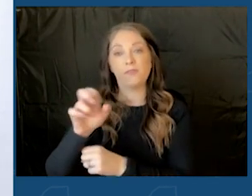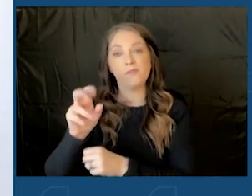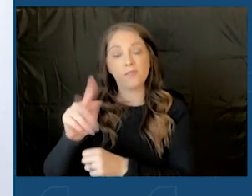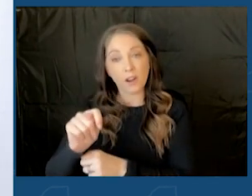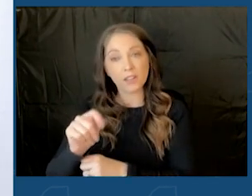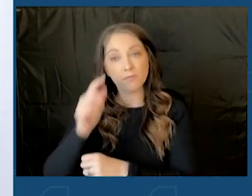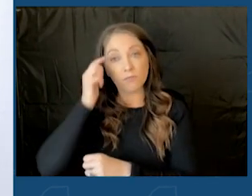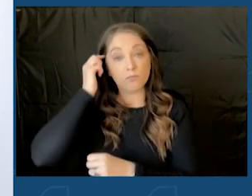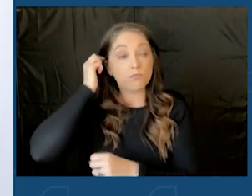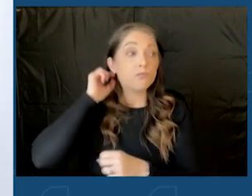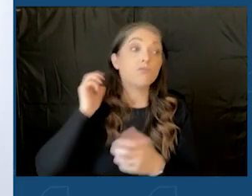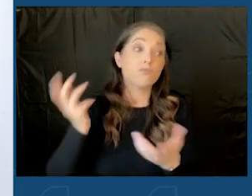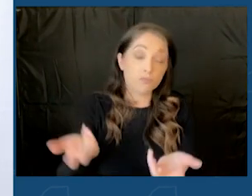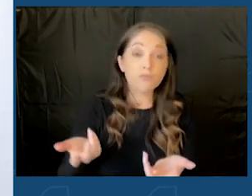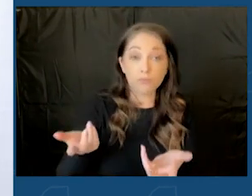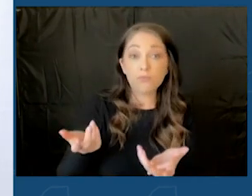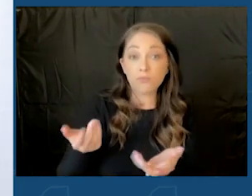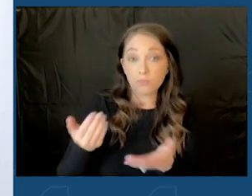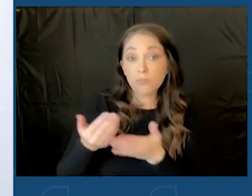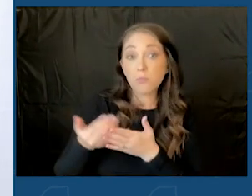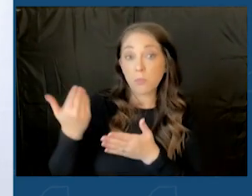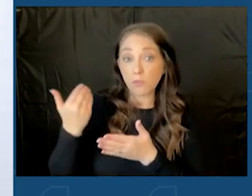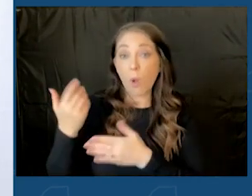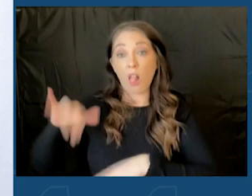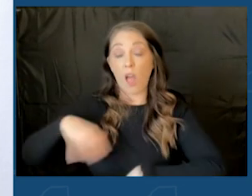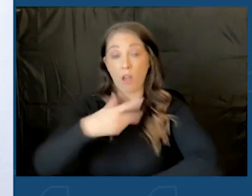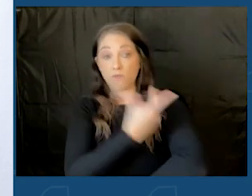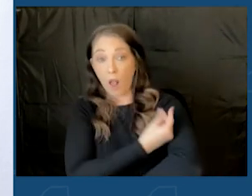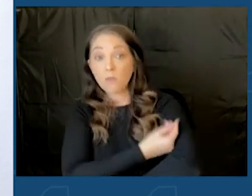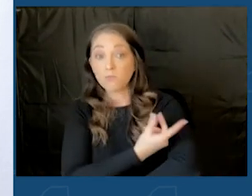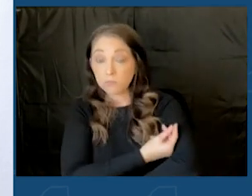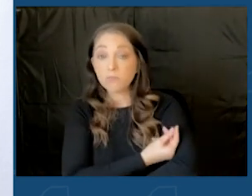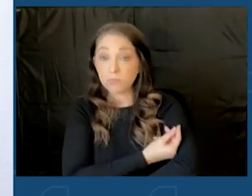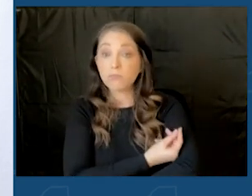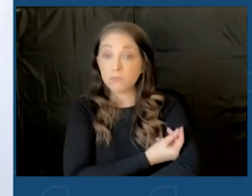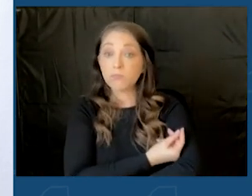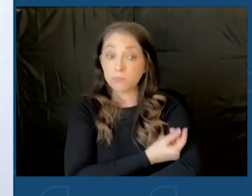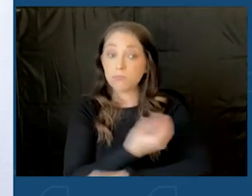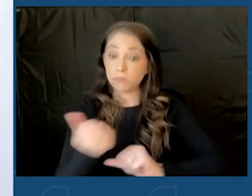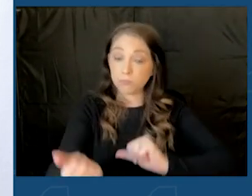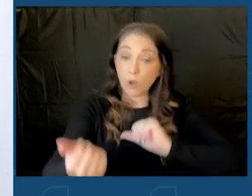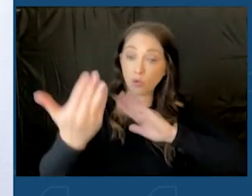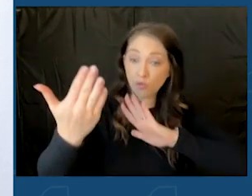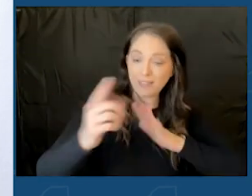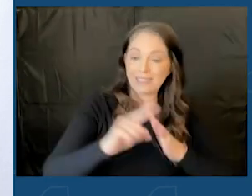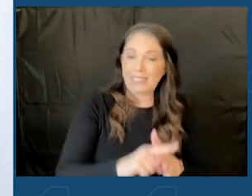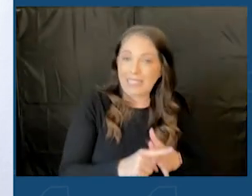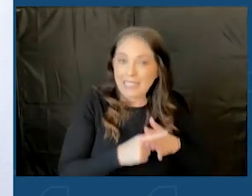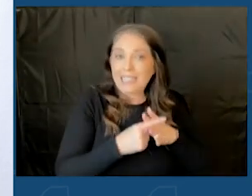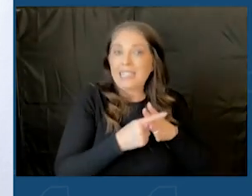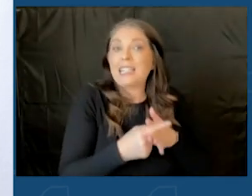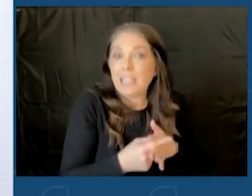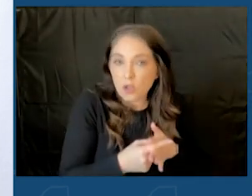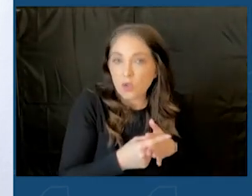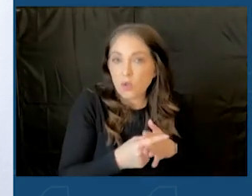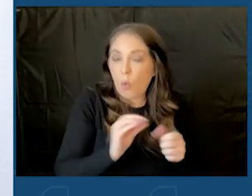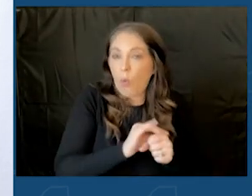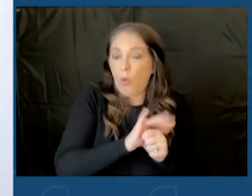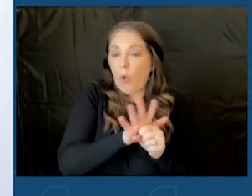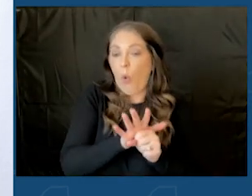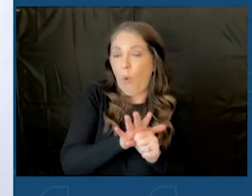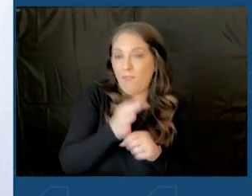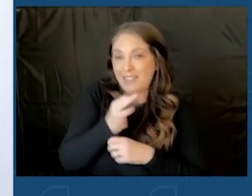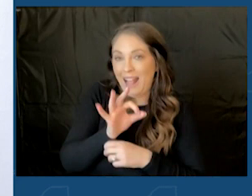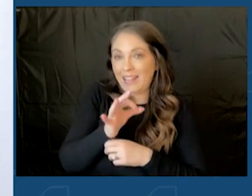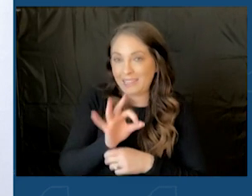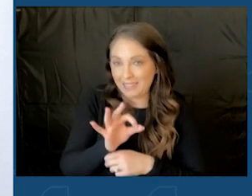of a vaccine that was designed to address the initial variant that was identified in Wuhan,